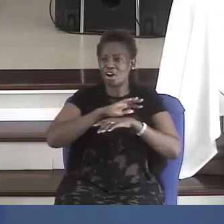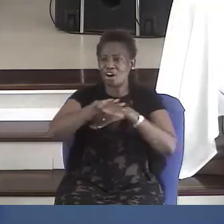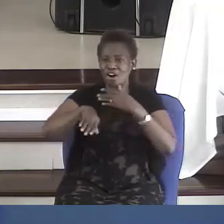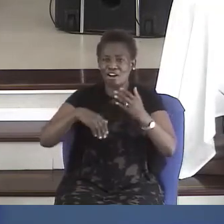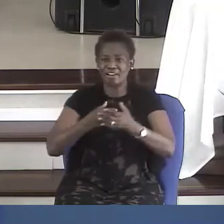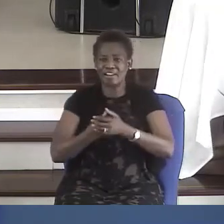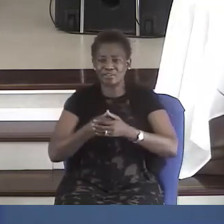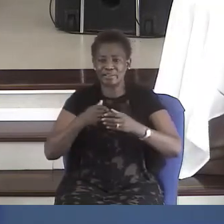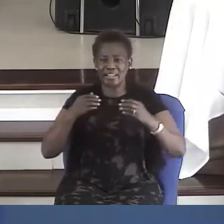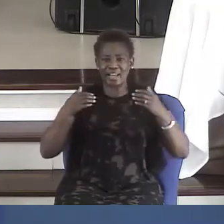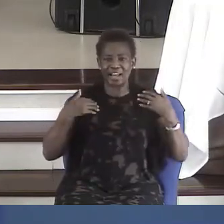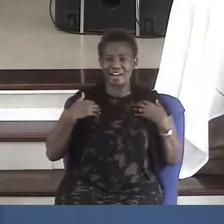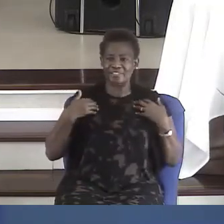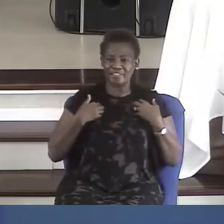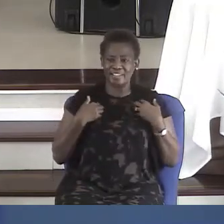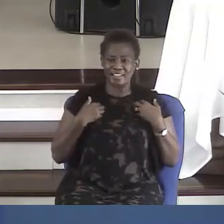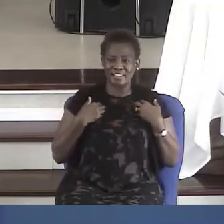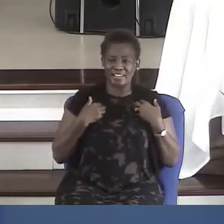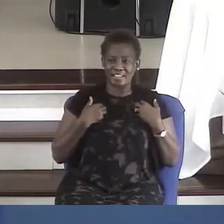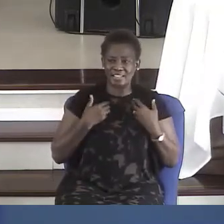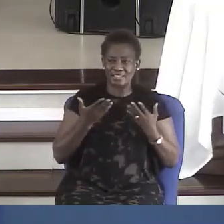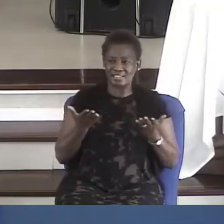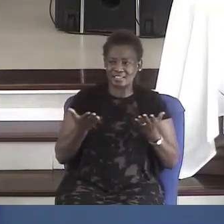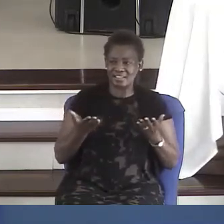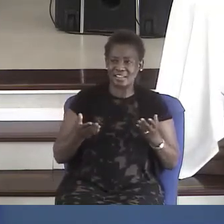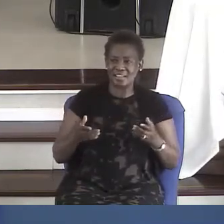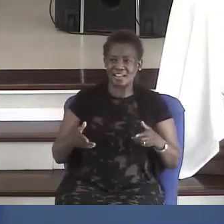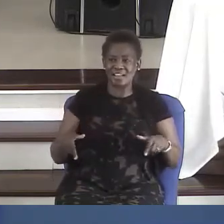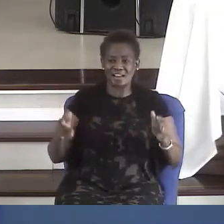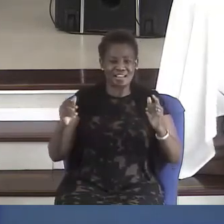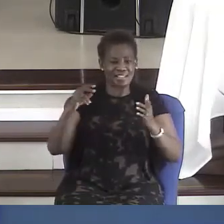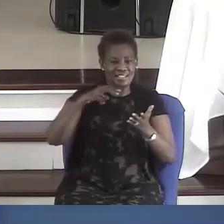stanza before we close off.